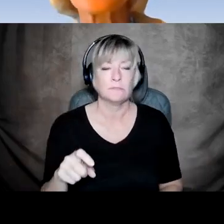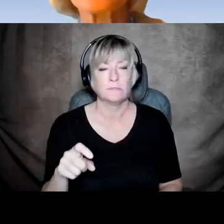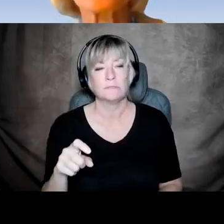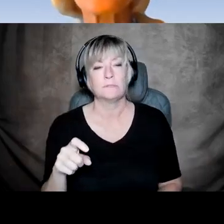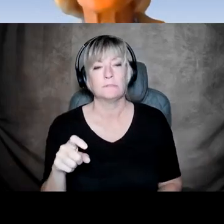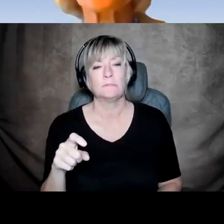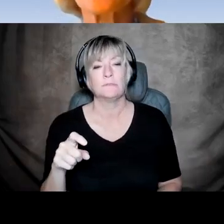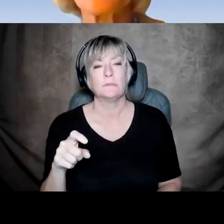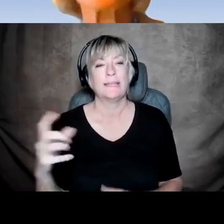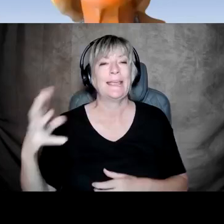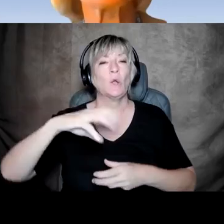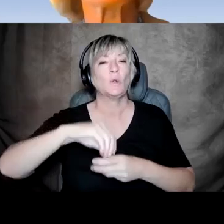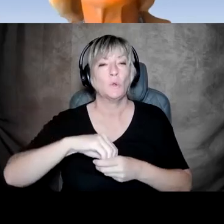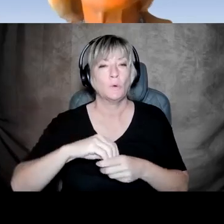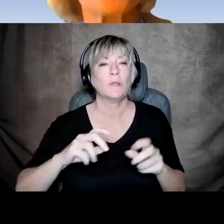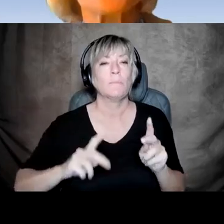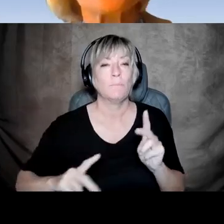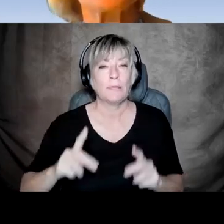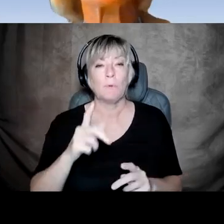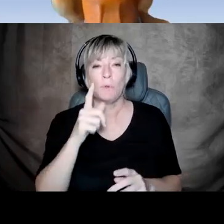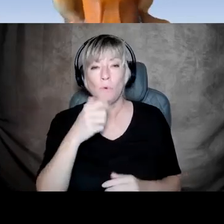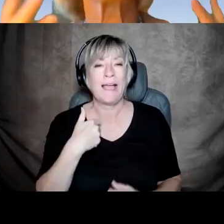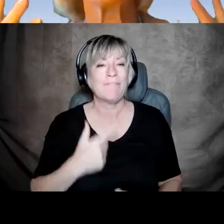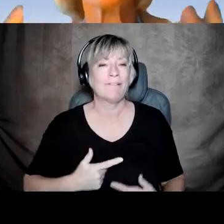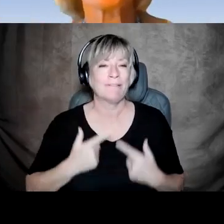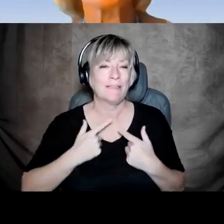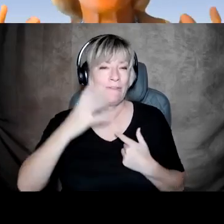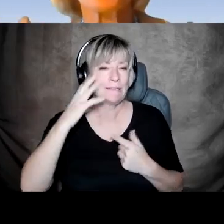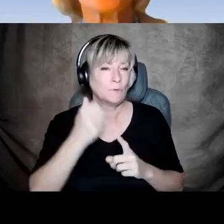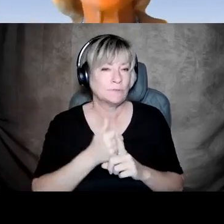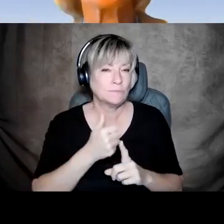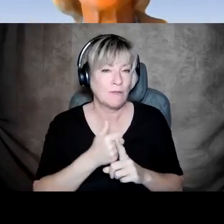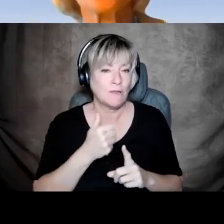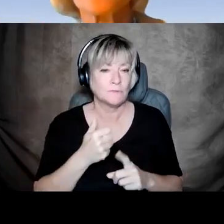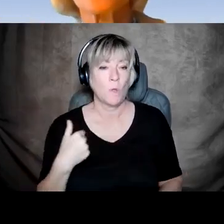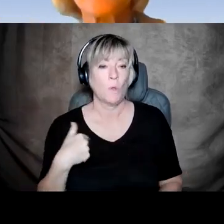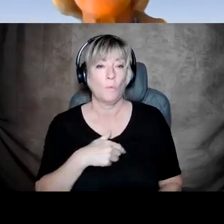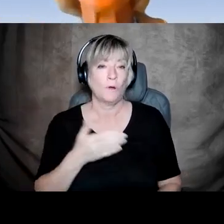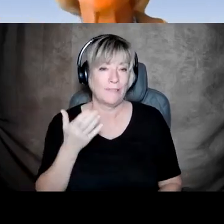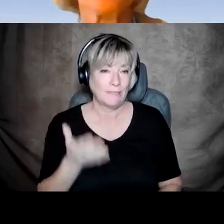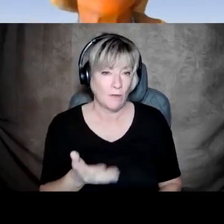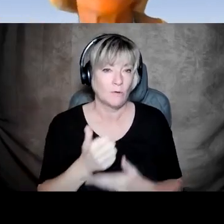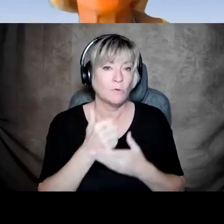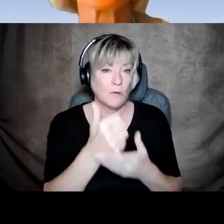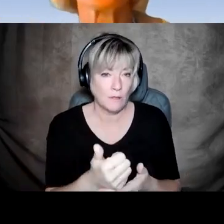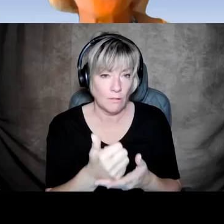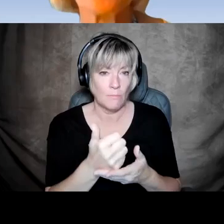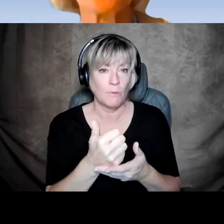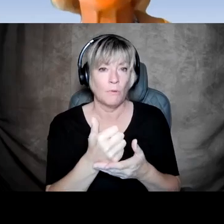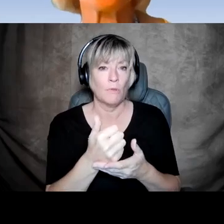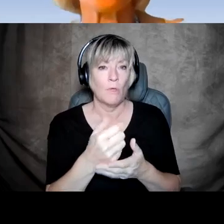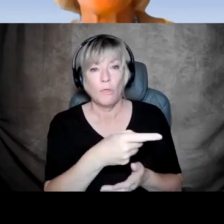in the inclusion of people with lived experience, because we are there to assist helping those